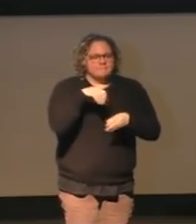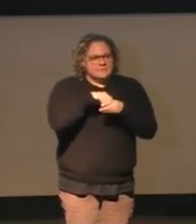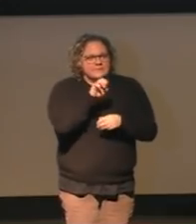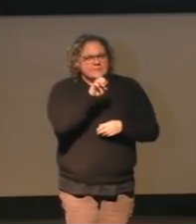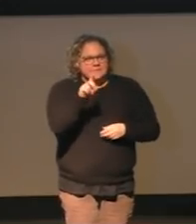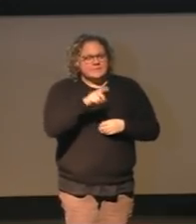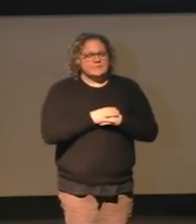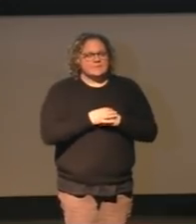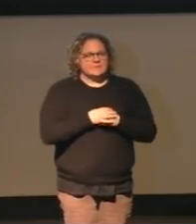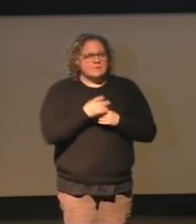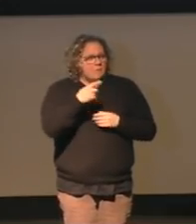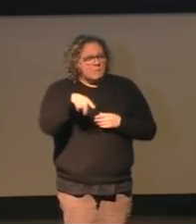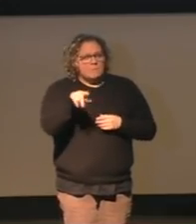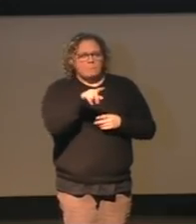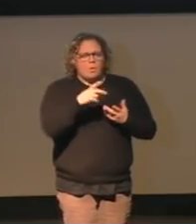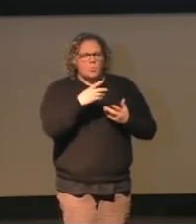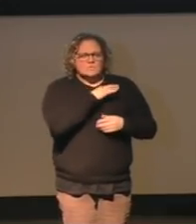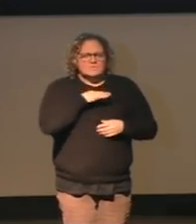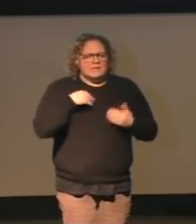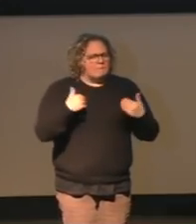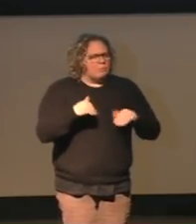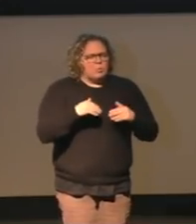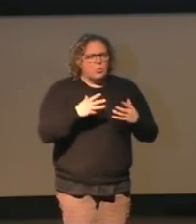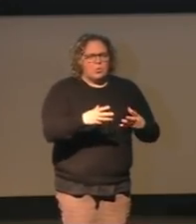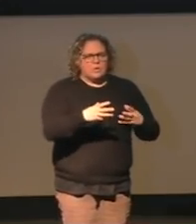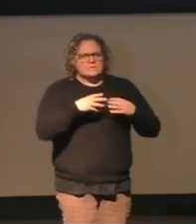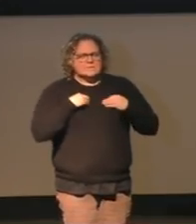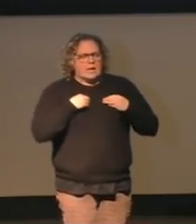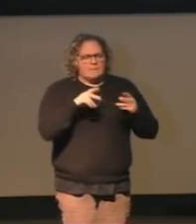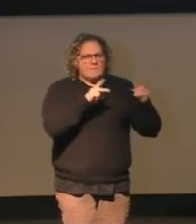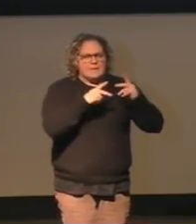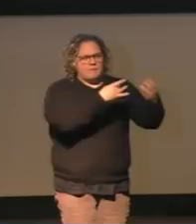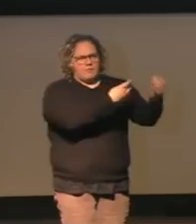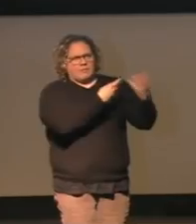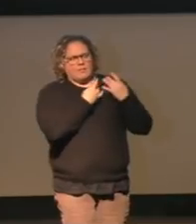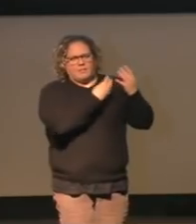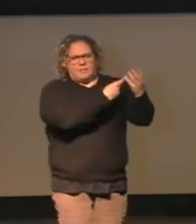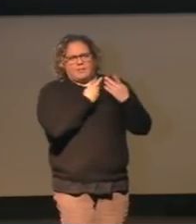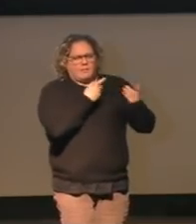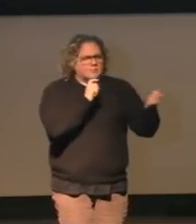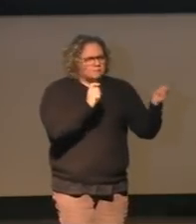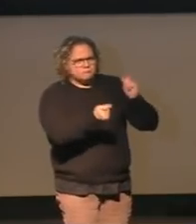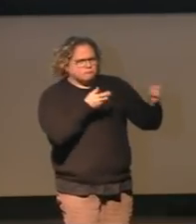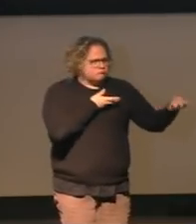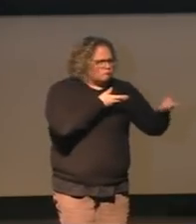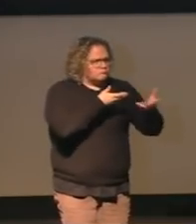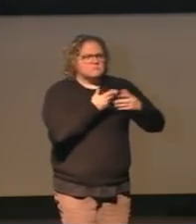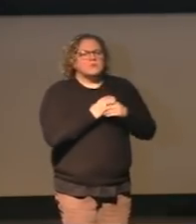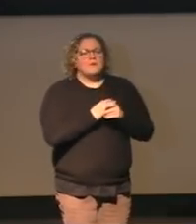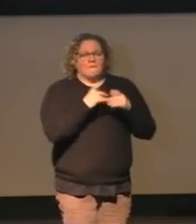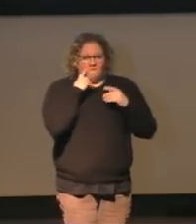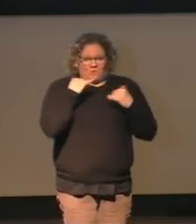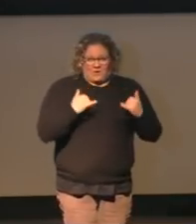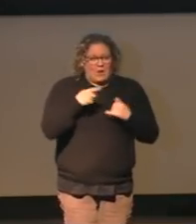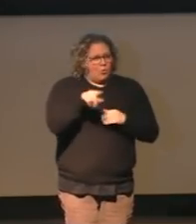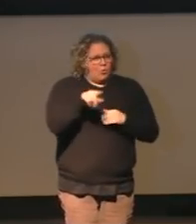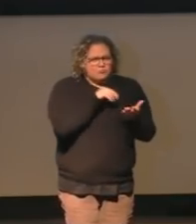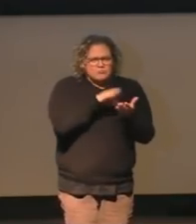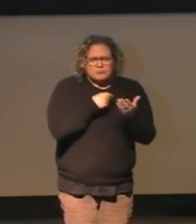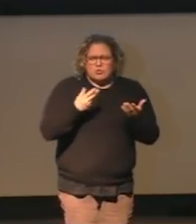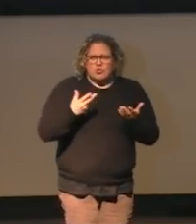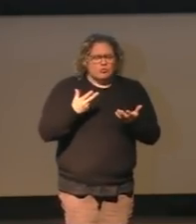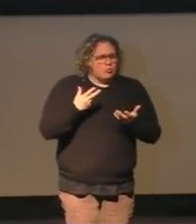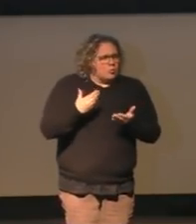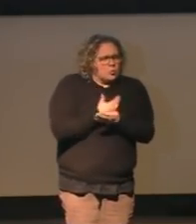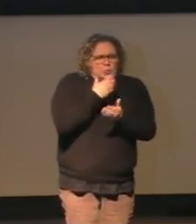been adaptable to the needs and the rushes of people and surges as they've come in. In the meantime, they continue to learn new skills of